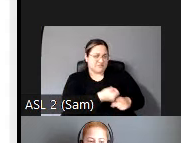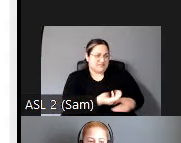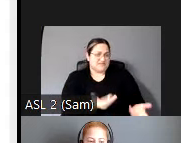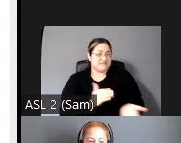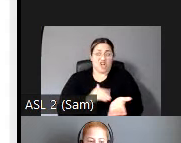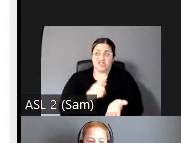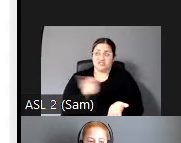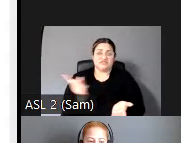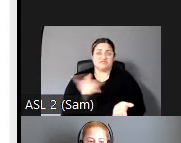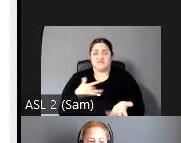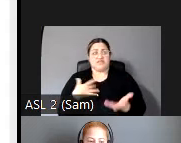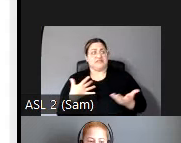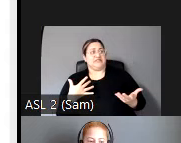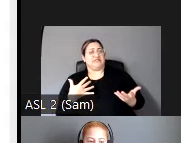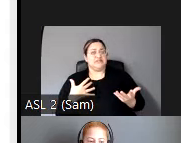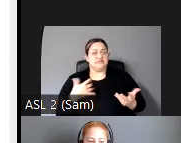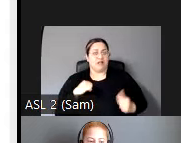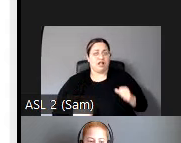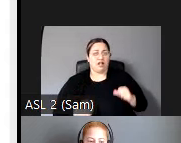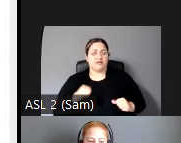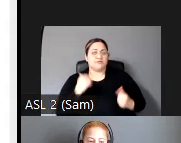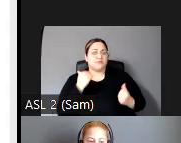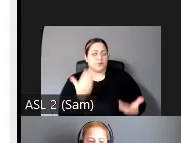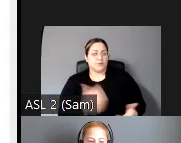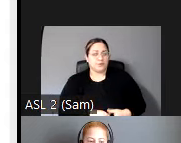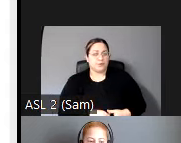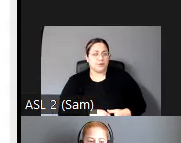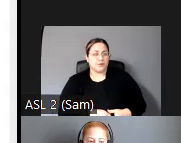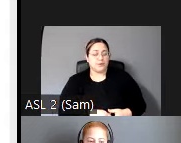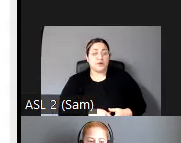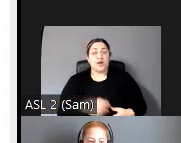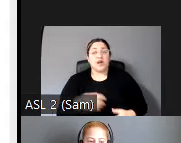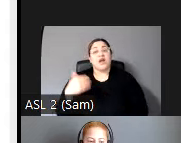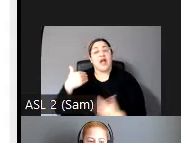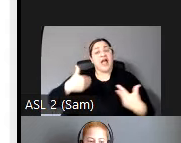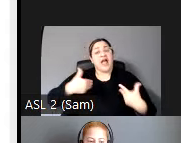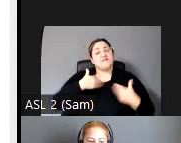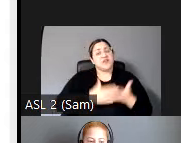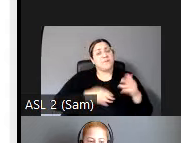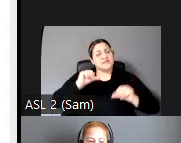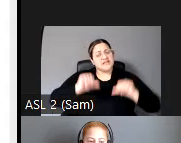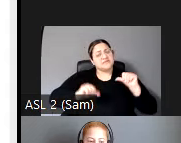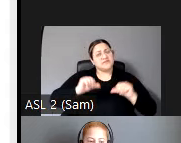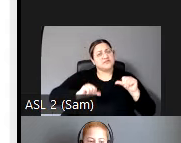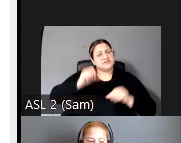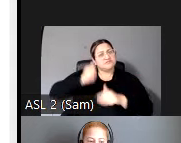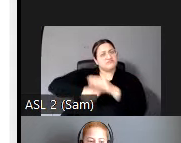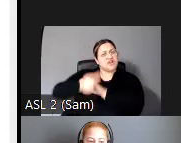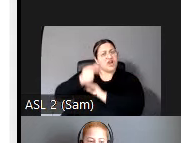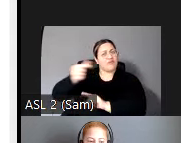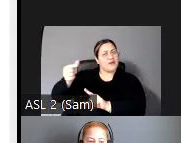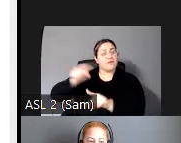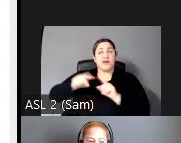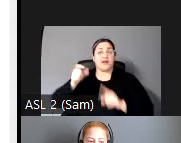of institution, arm's length, and certified by government. But they're not medical professionals. They can